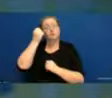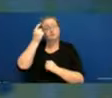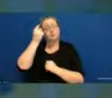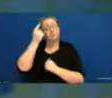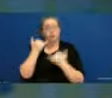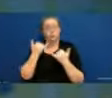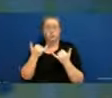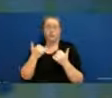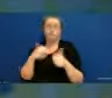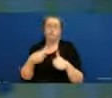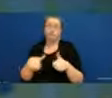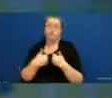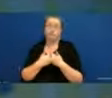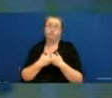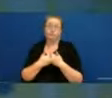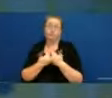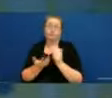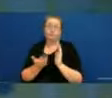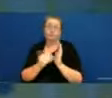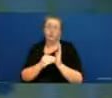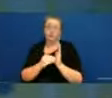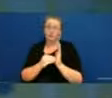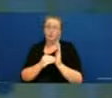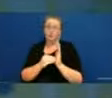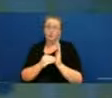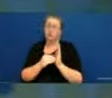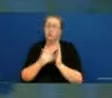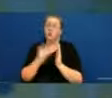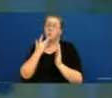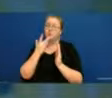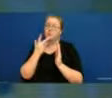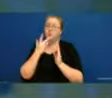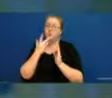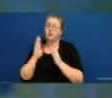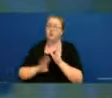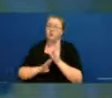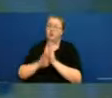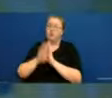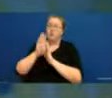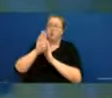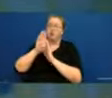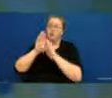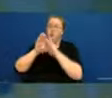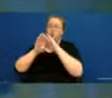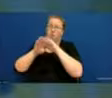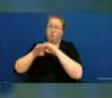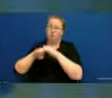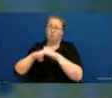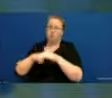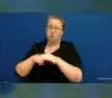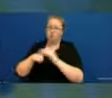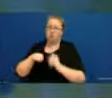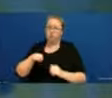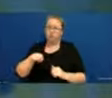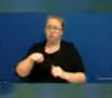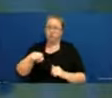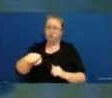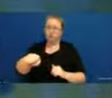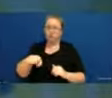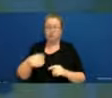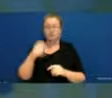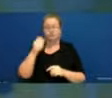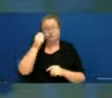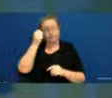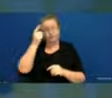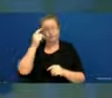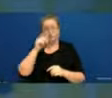at a place that is challenging for us, and we don't want to be here now, but it is our reality, and